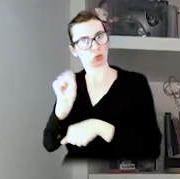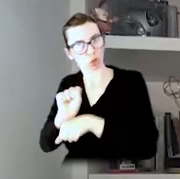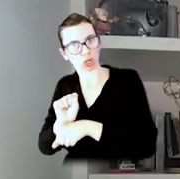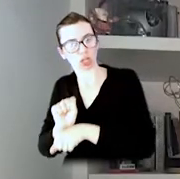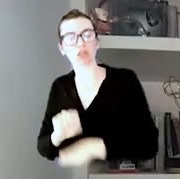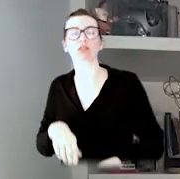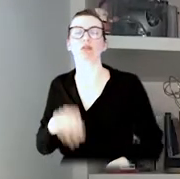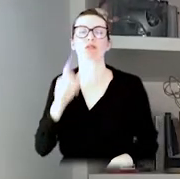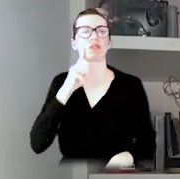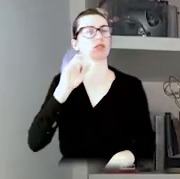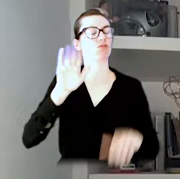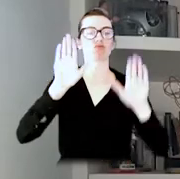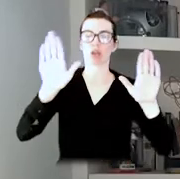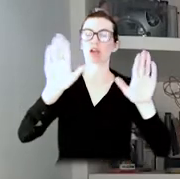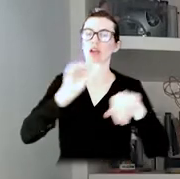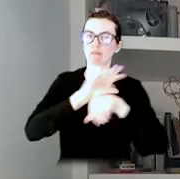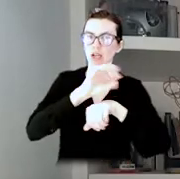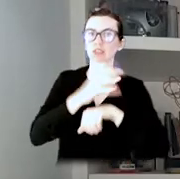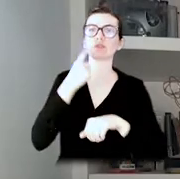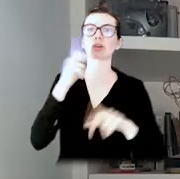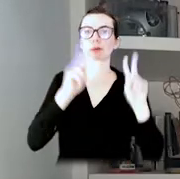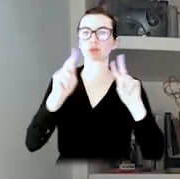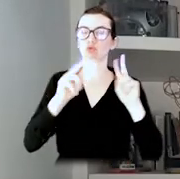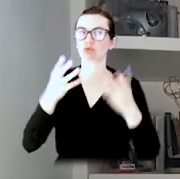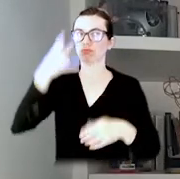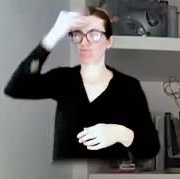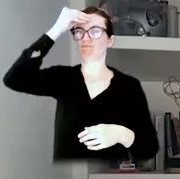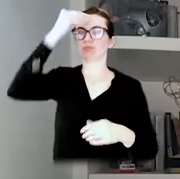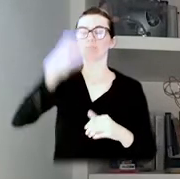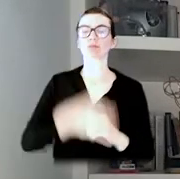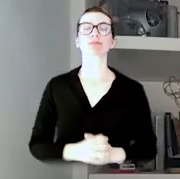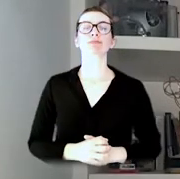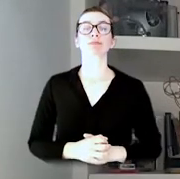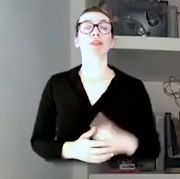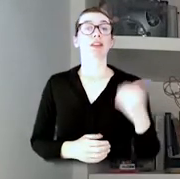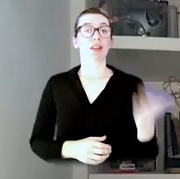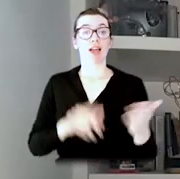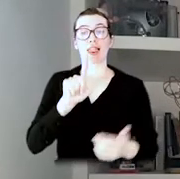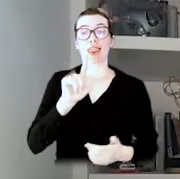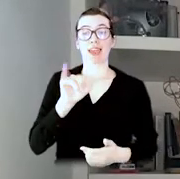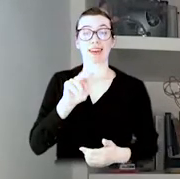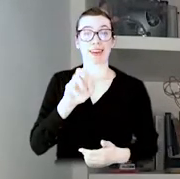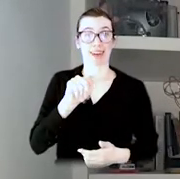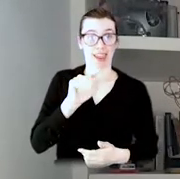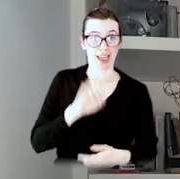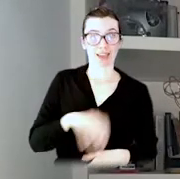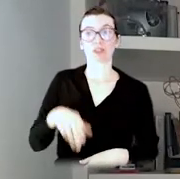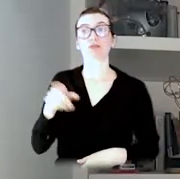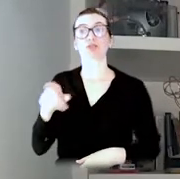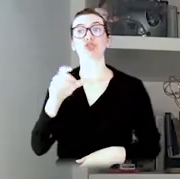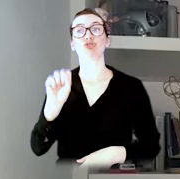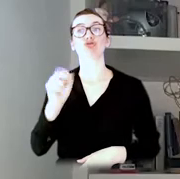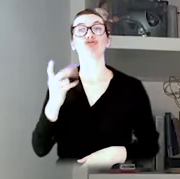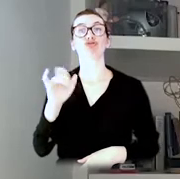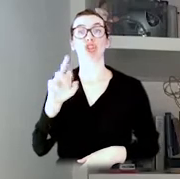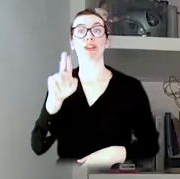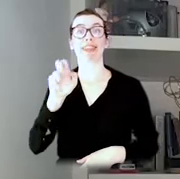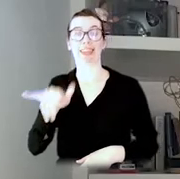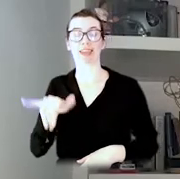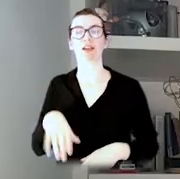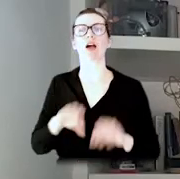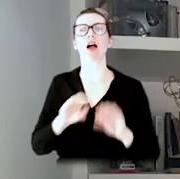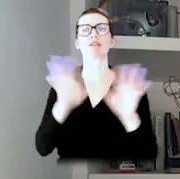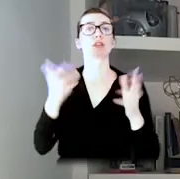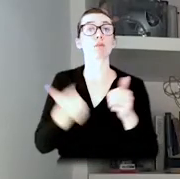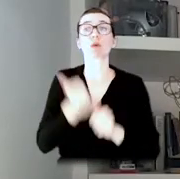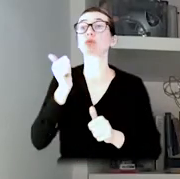information for people to absorb. Okay. Lynette and Shirley, obviously a majority of your lives is spent